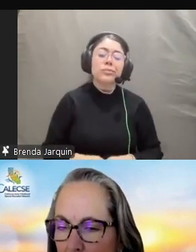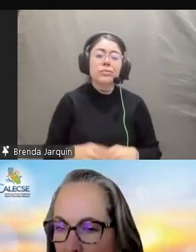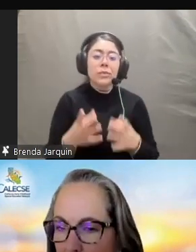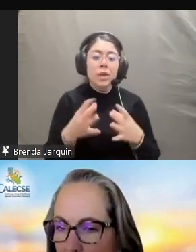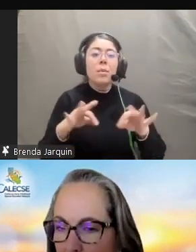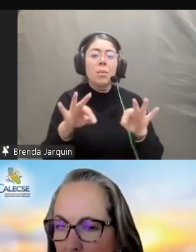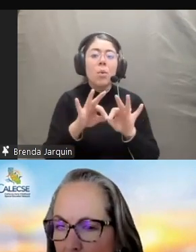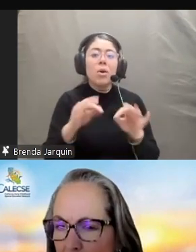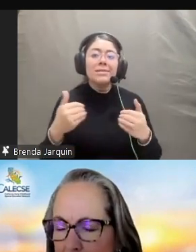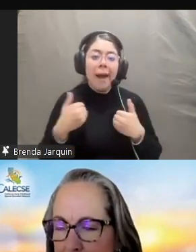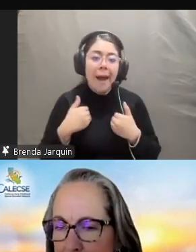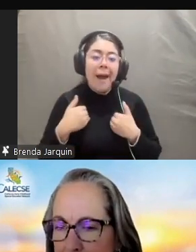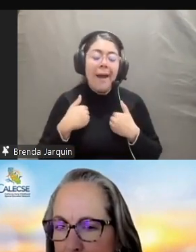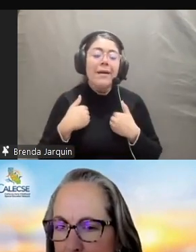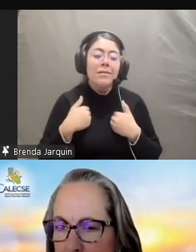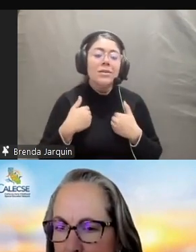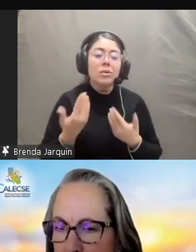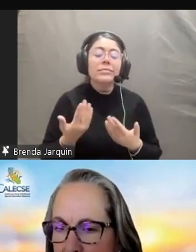presentation.